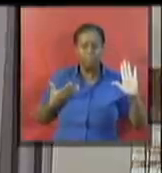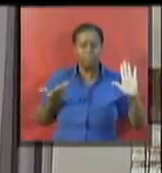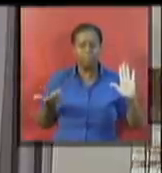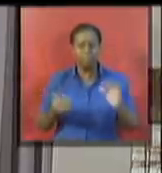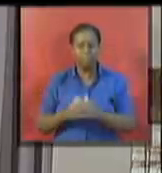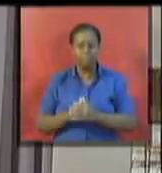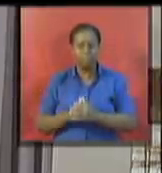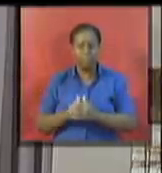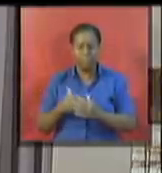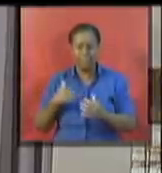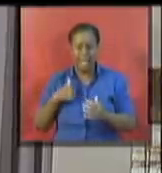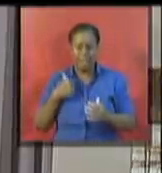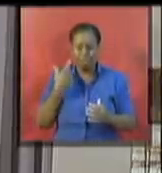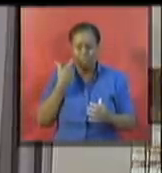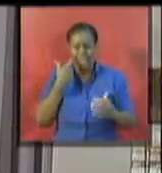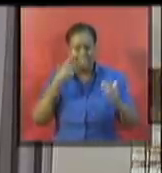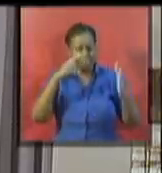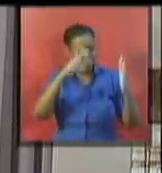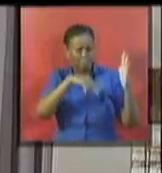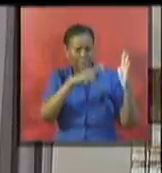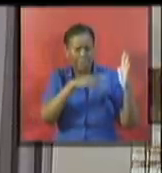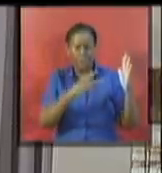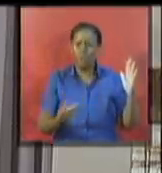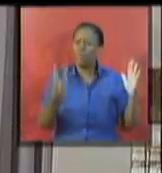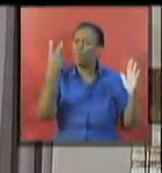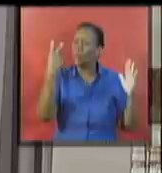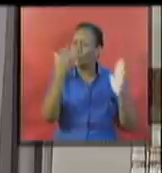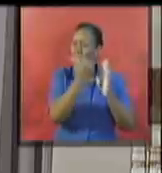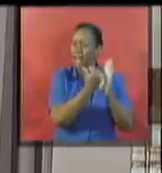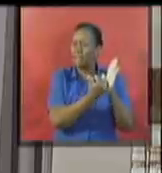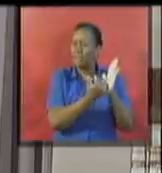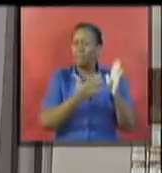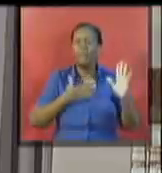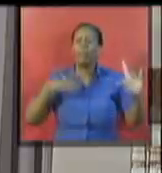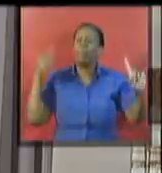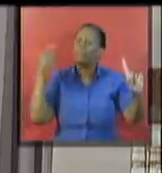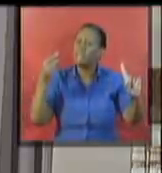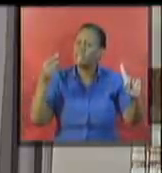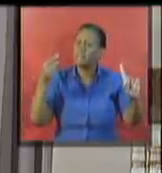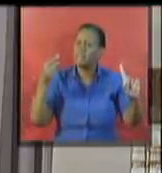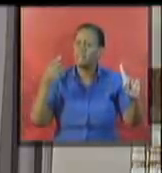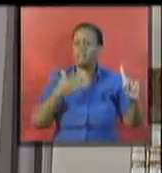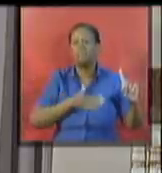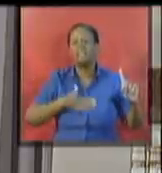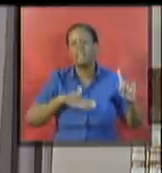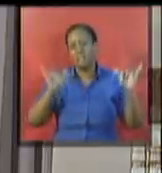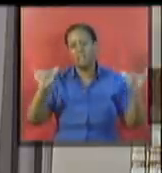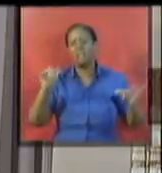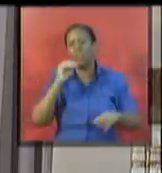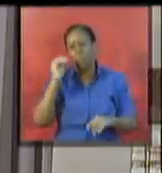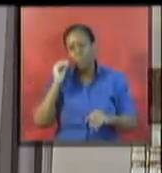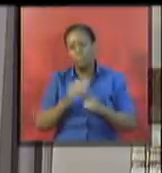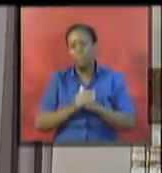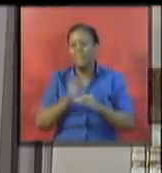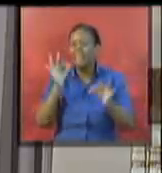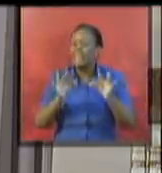articles. Just stay home. If everyone just stays home and